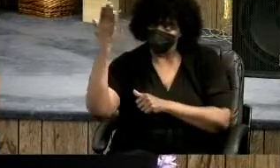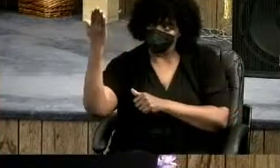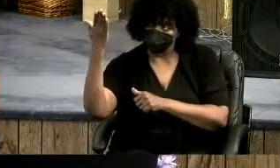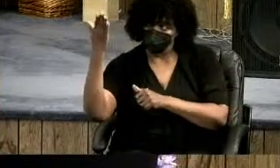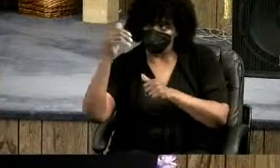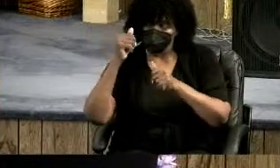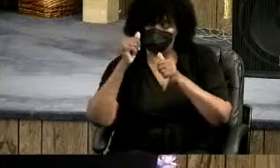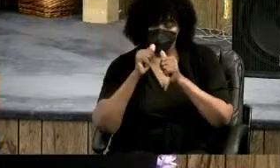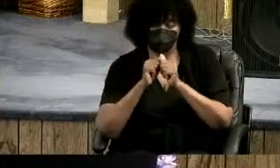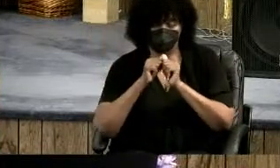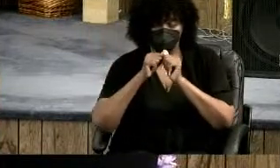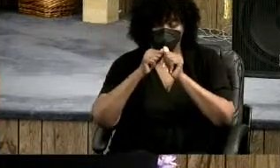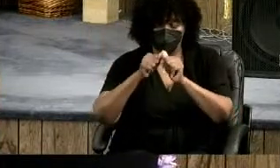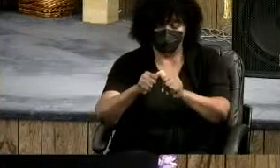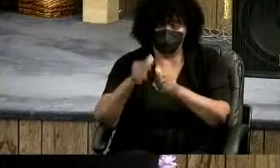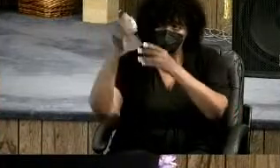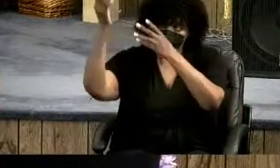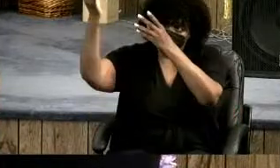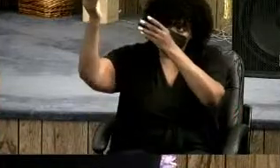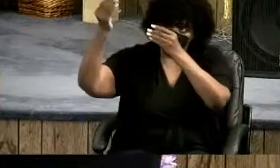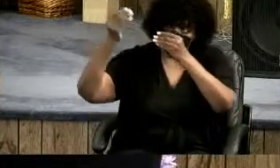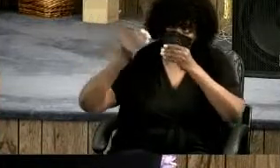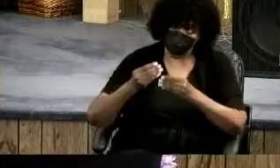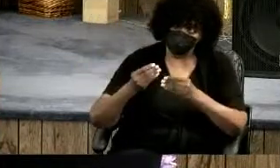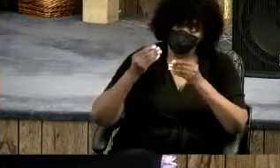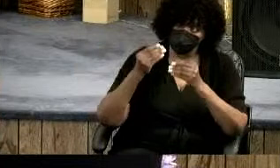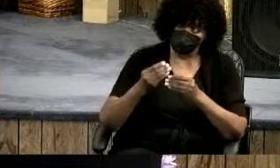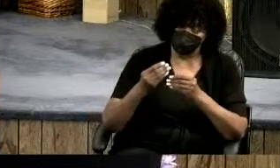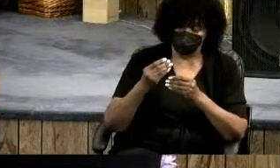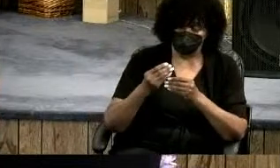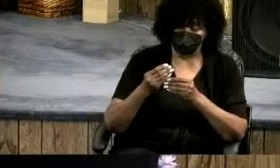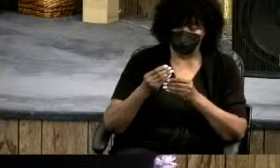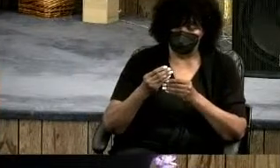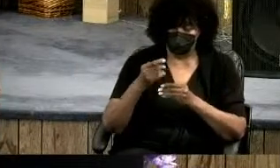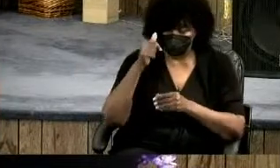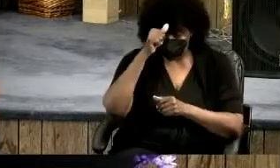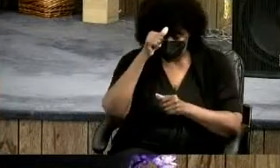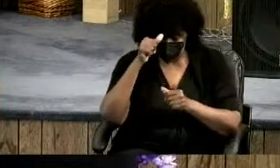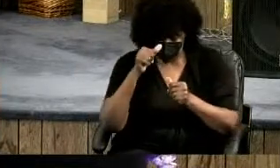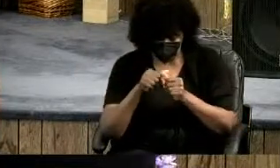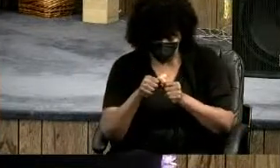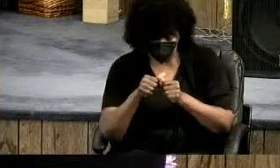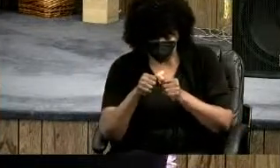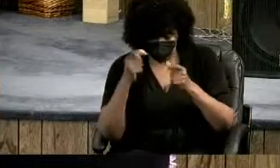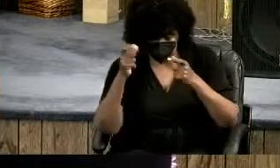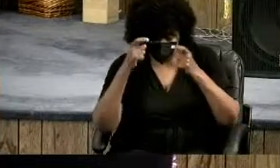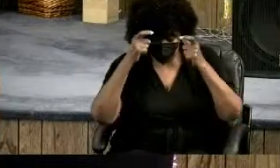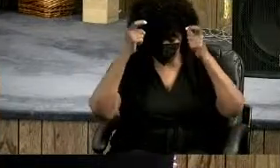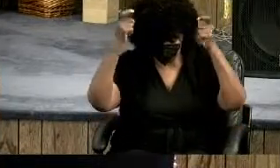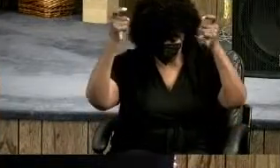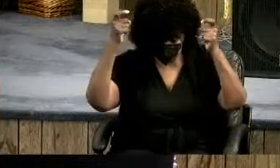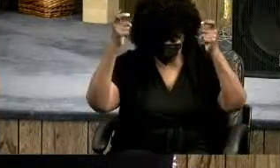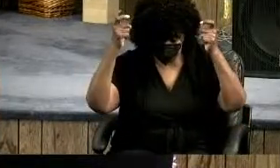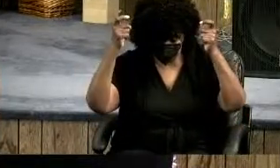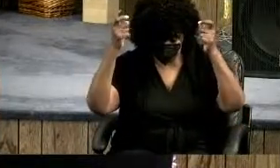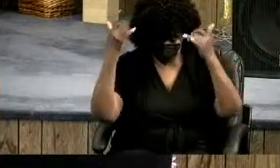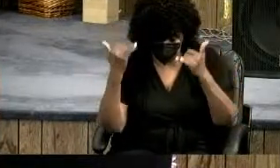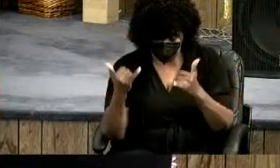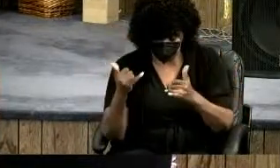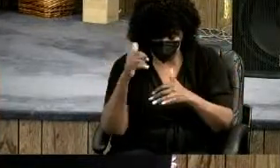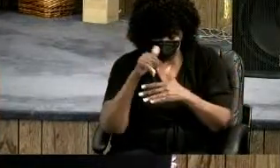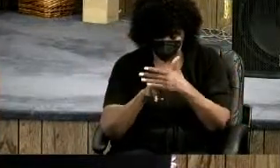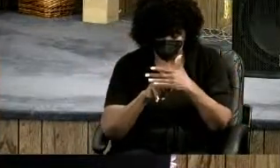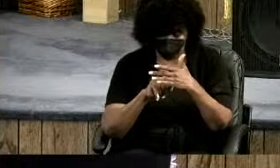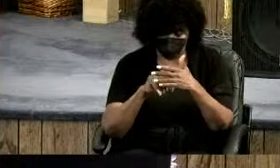continually pour in our spirits to remember what you have did for us. And Lord, we're celebrating it on today. In Jesus'